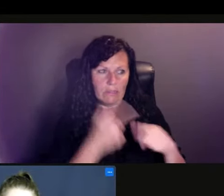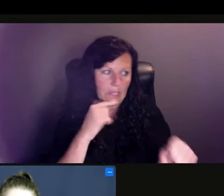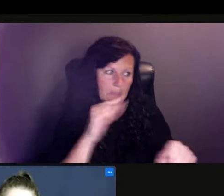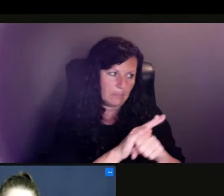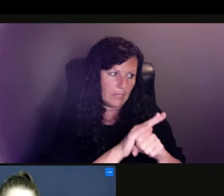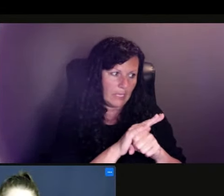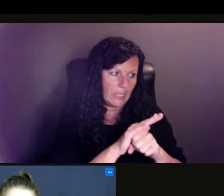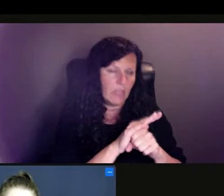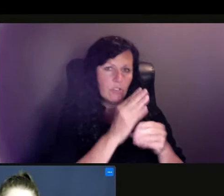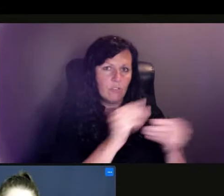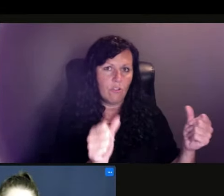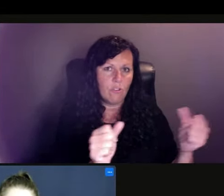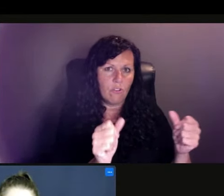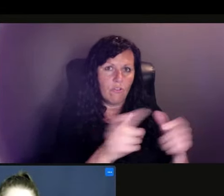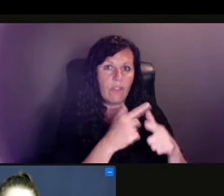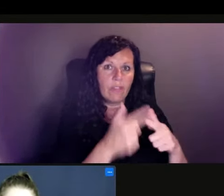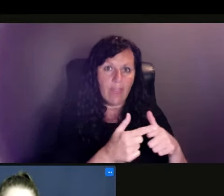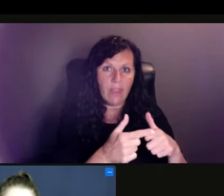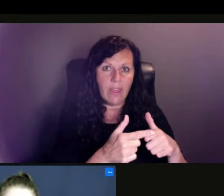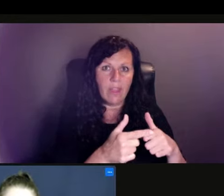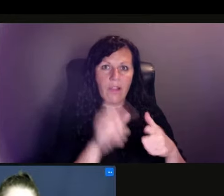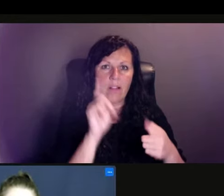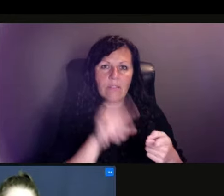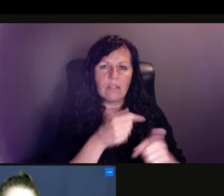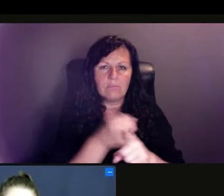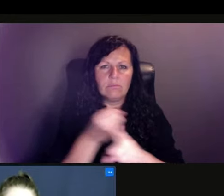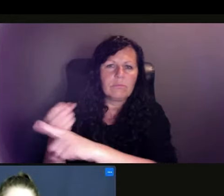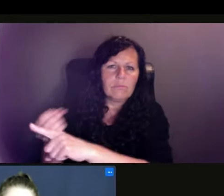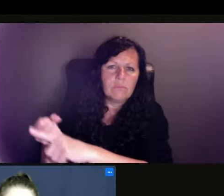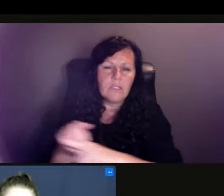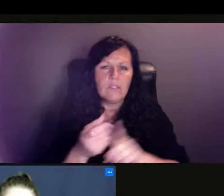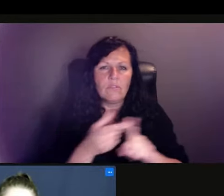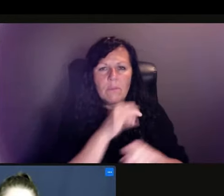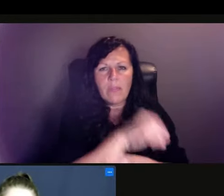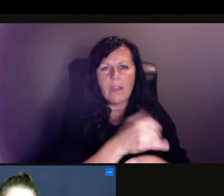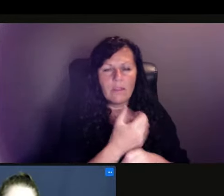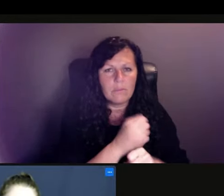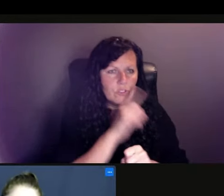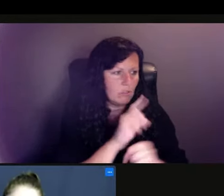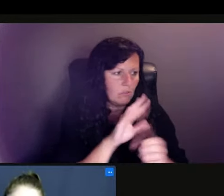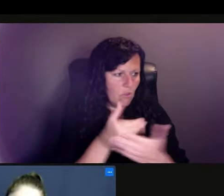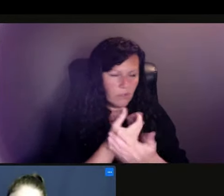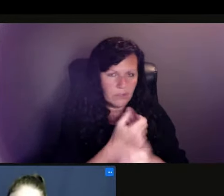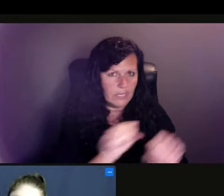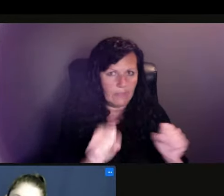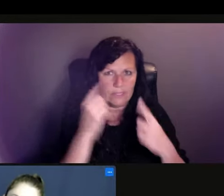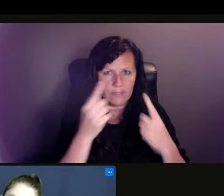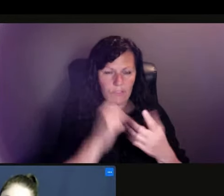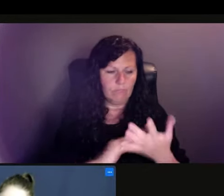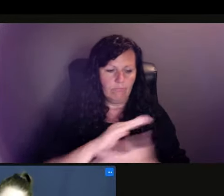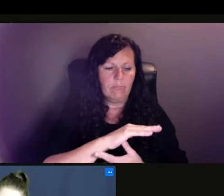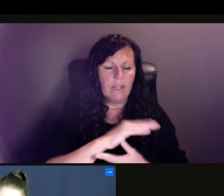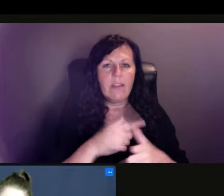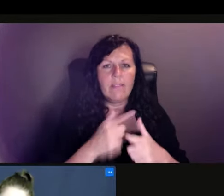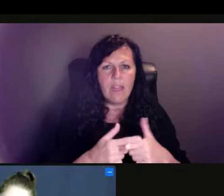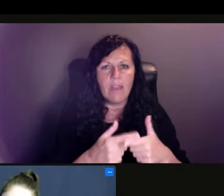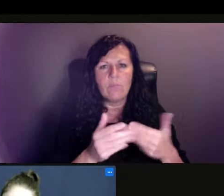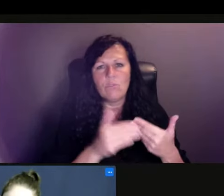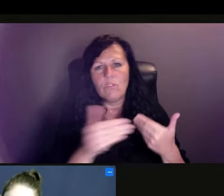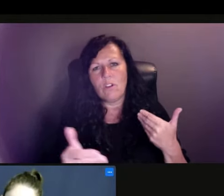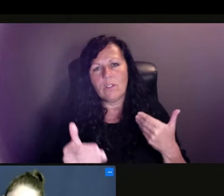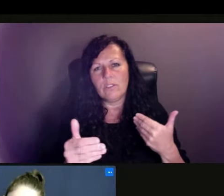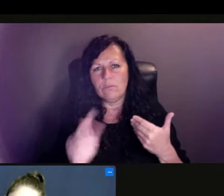then from there, we're going to make sure that the safety is considered. And then from there, move on to the livability